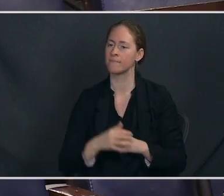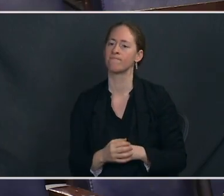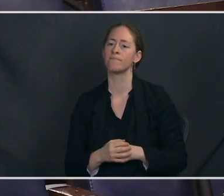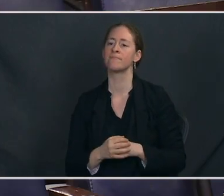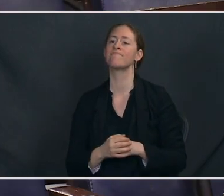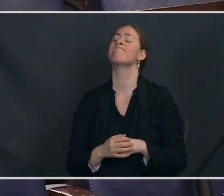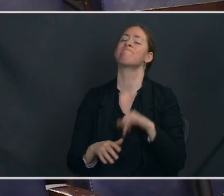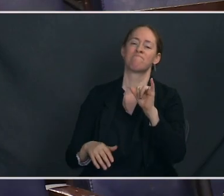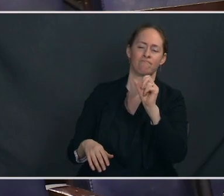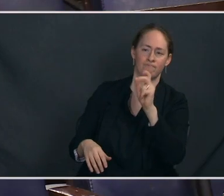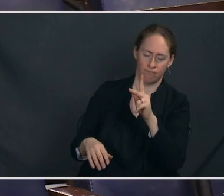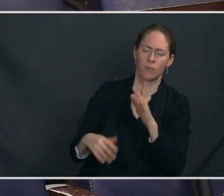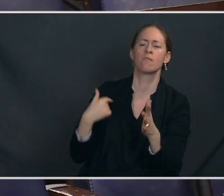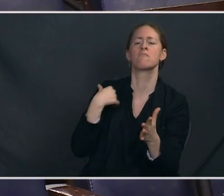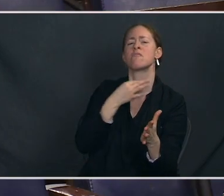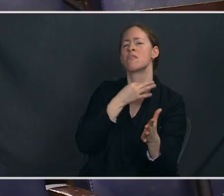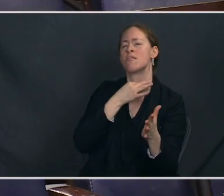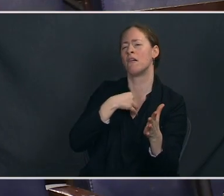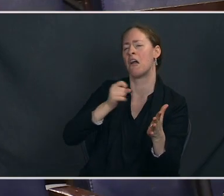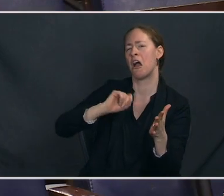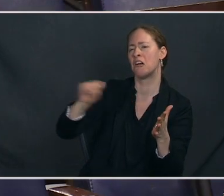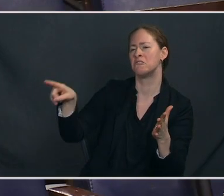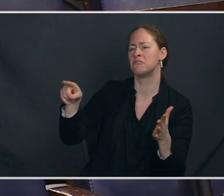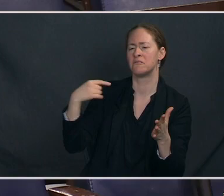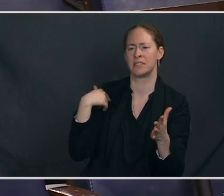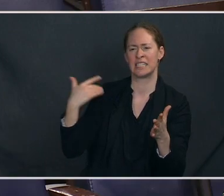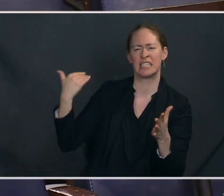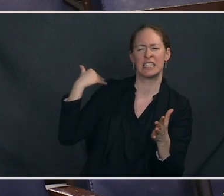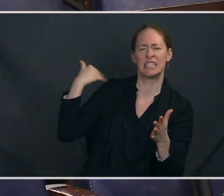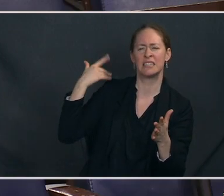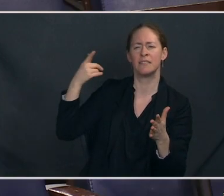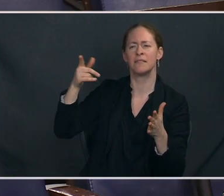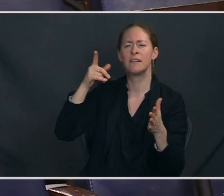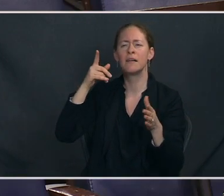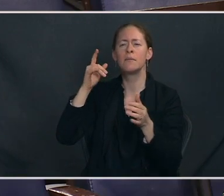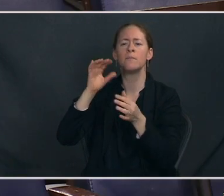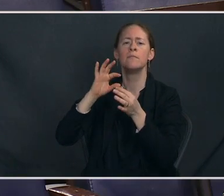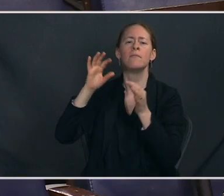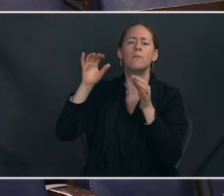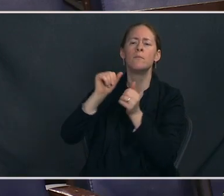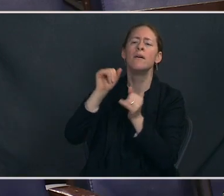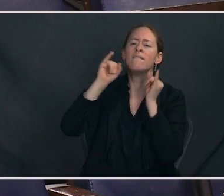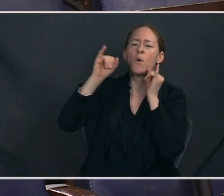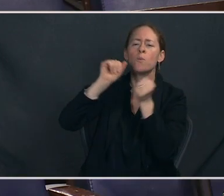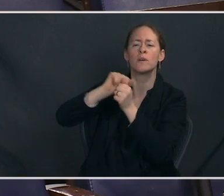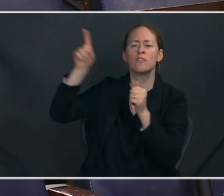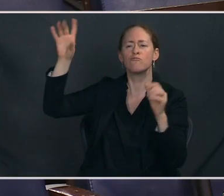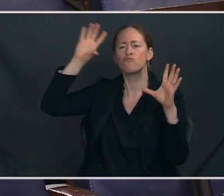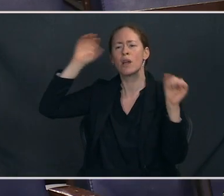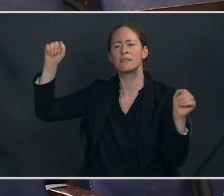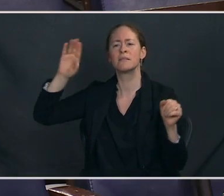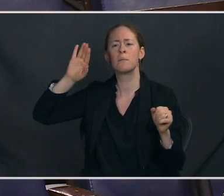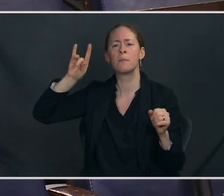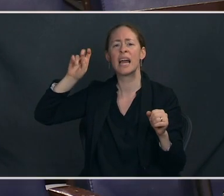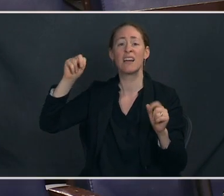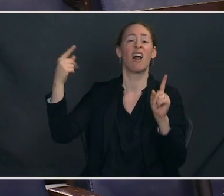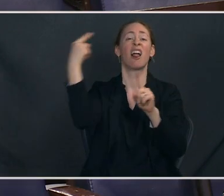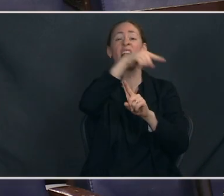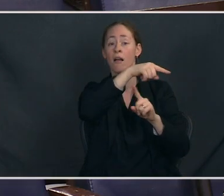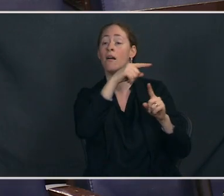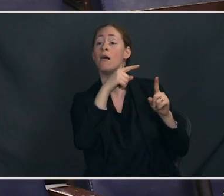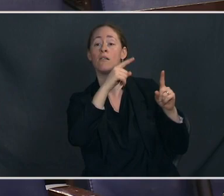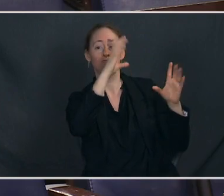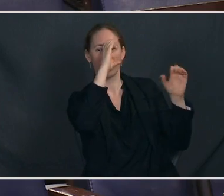in an interview said that he did not believe that former President Trump would be convicted and therefore removed from office, but said he felt